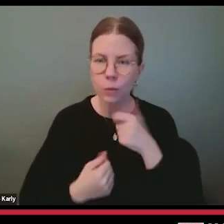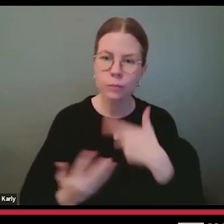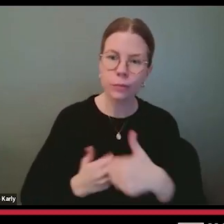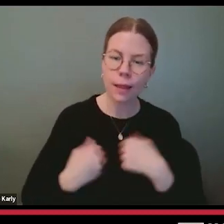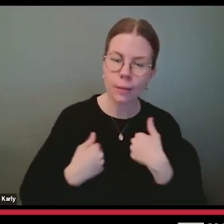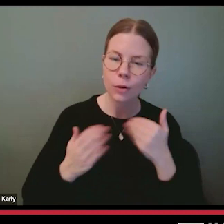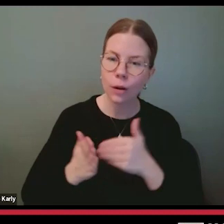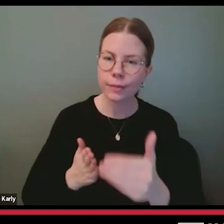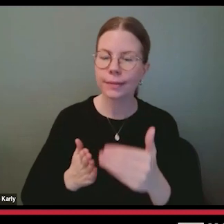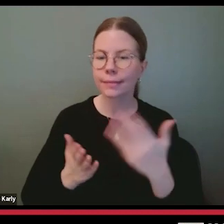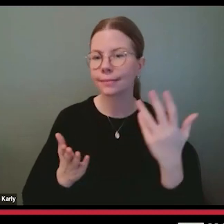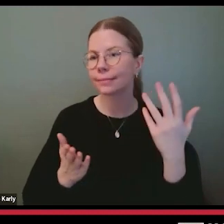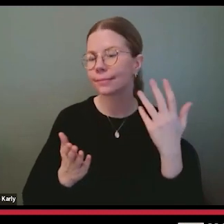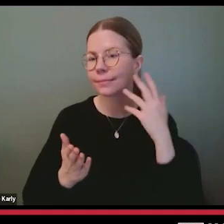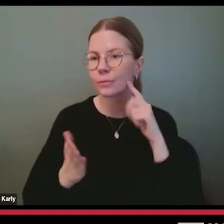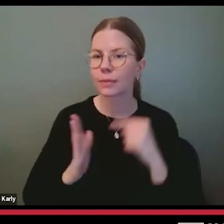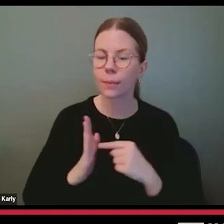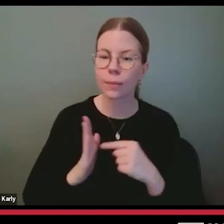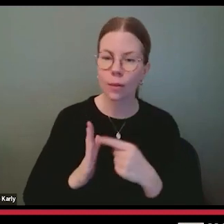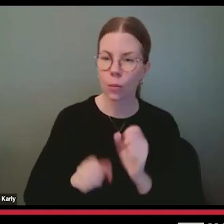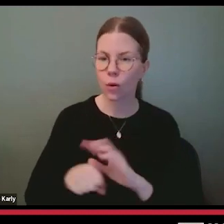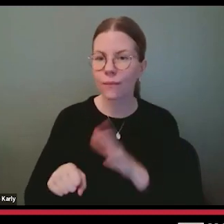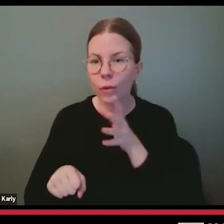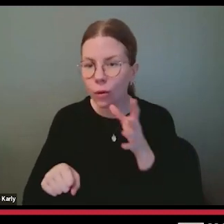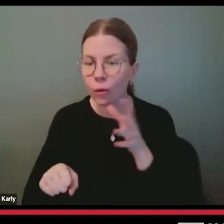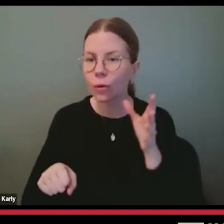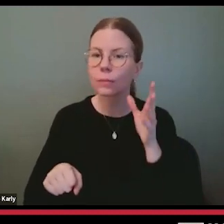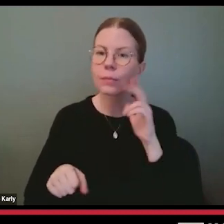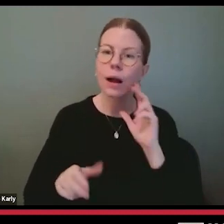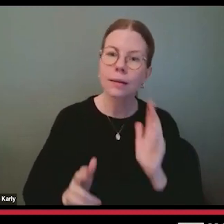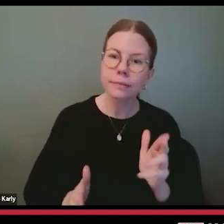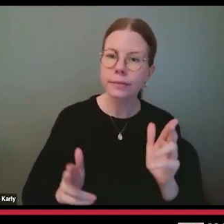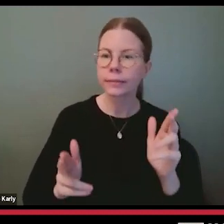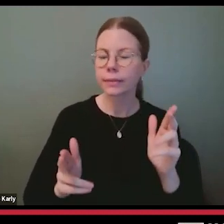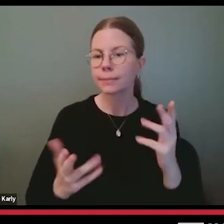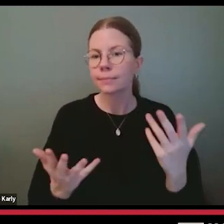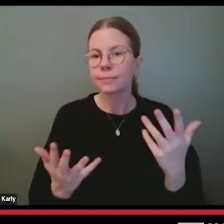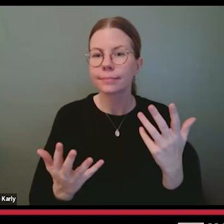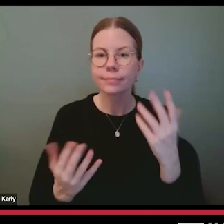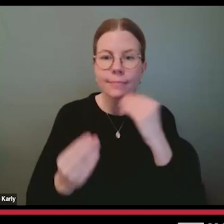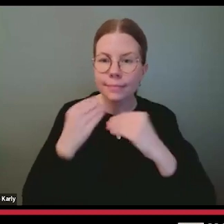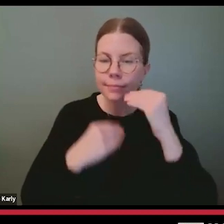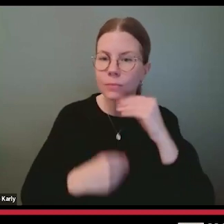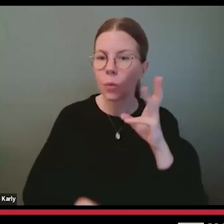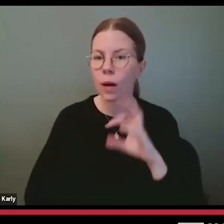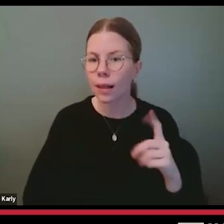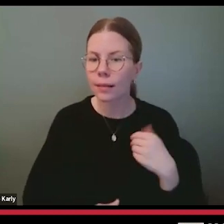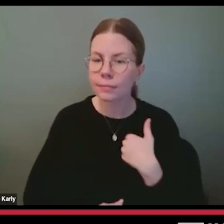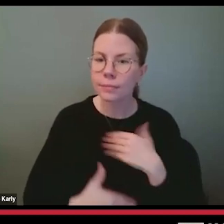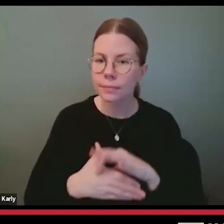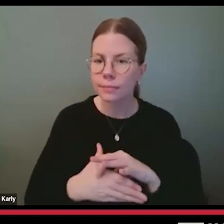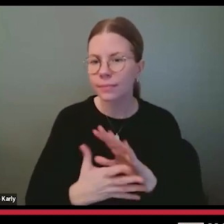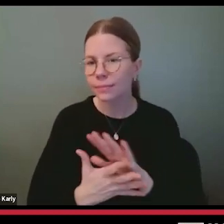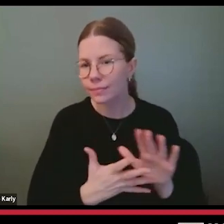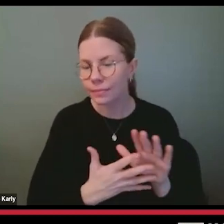are working with animals, maybe hunting animals, consuming wild game. But we know that